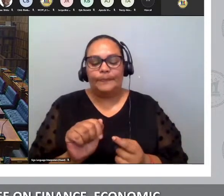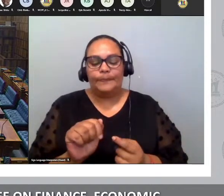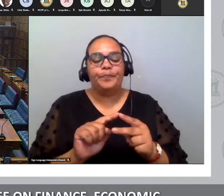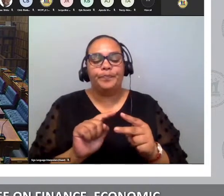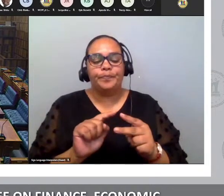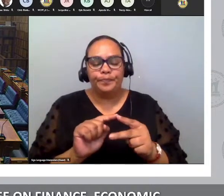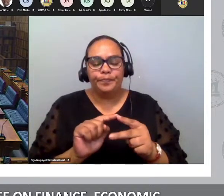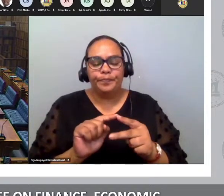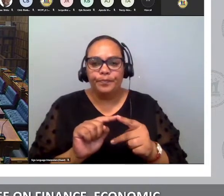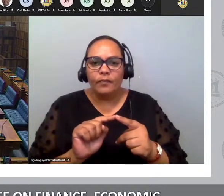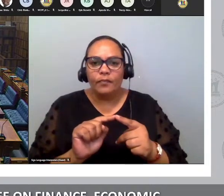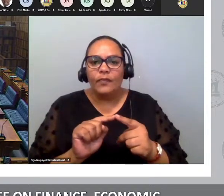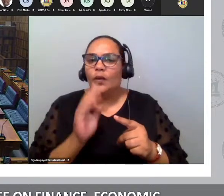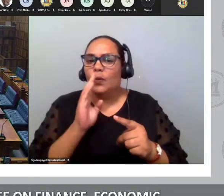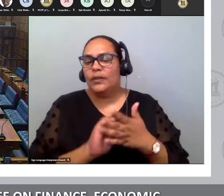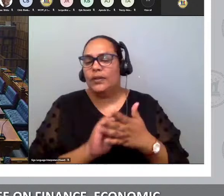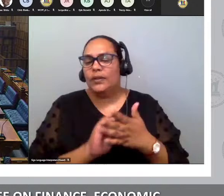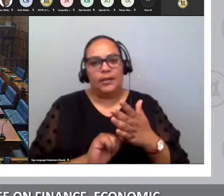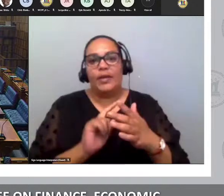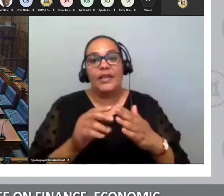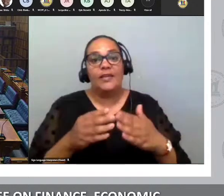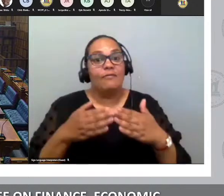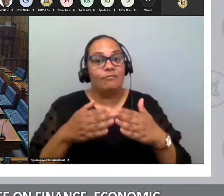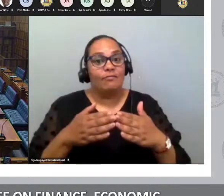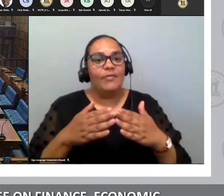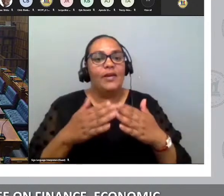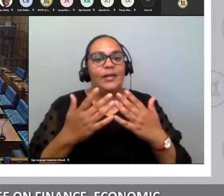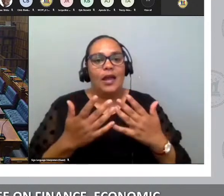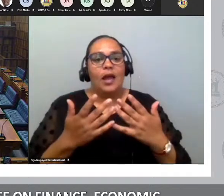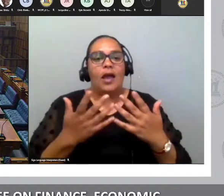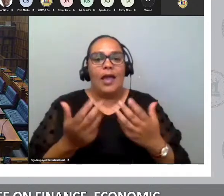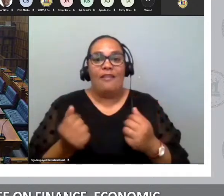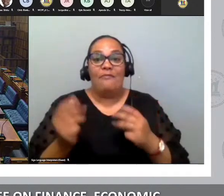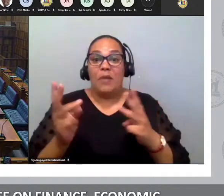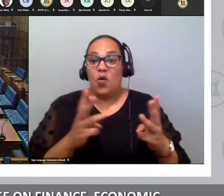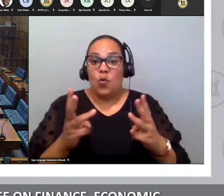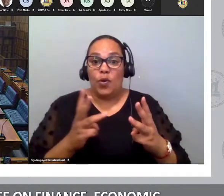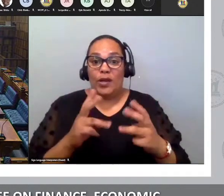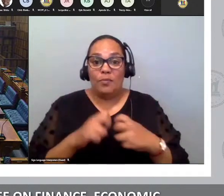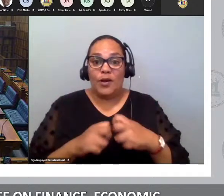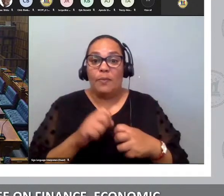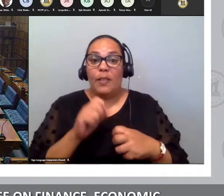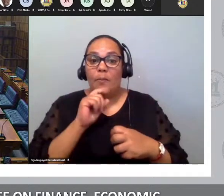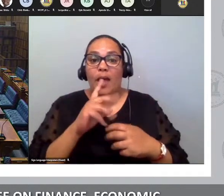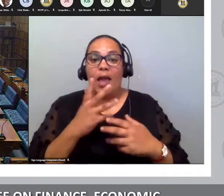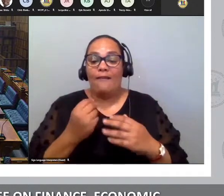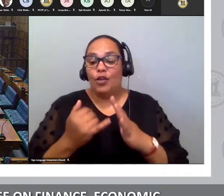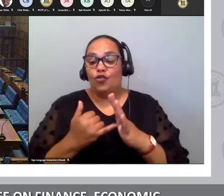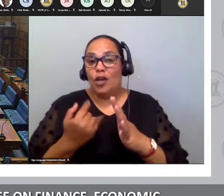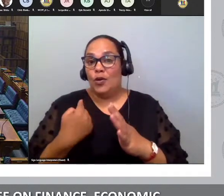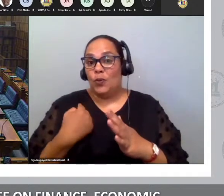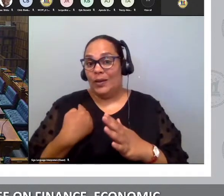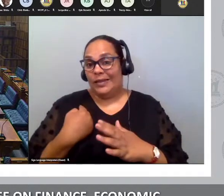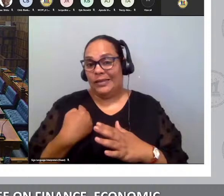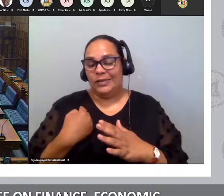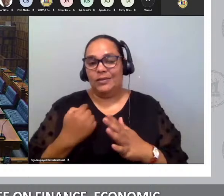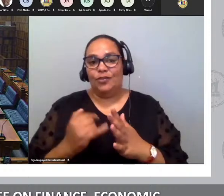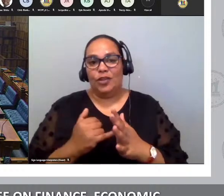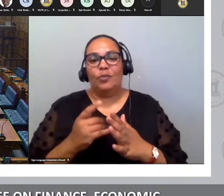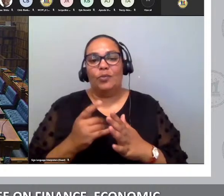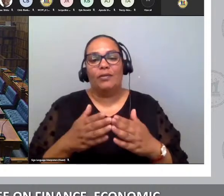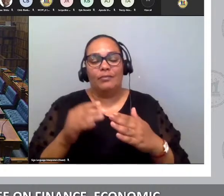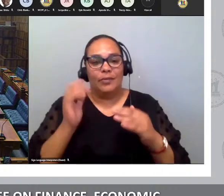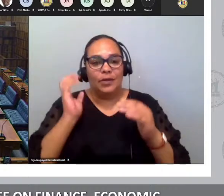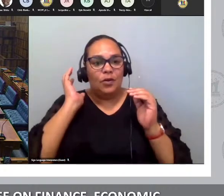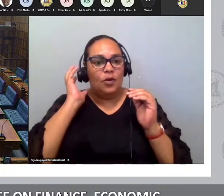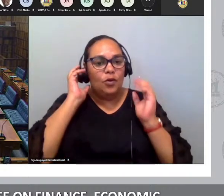it has no deductible so if a vessel is then hampered by wind similar to how we would have had in January the vessel the time